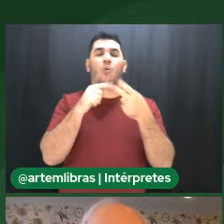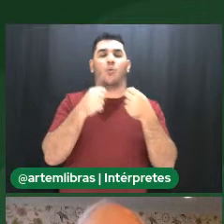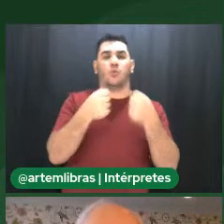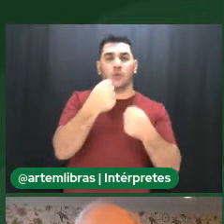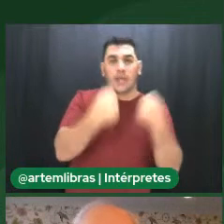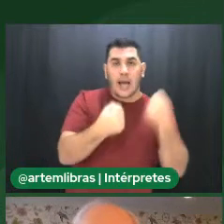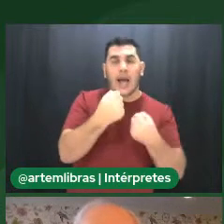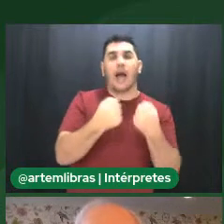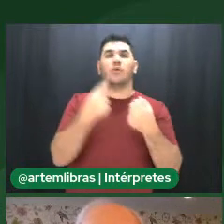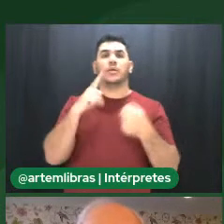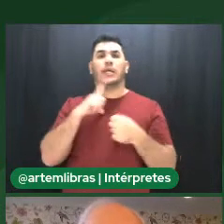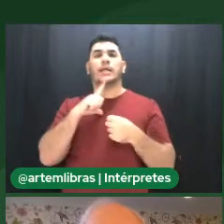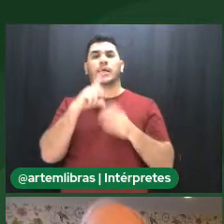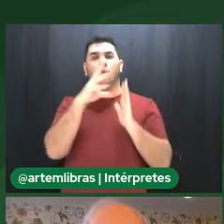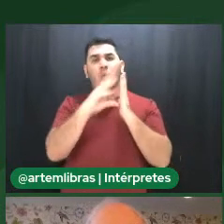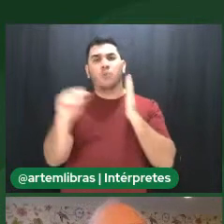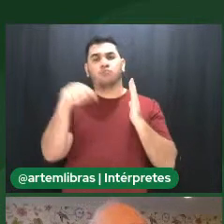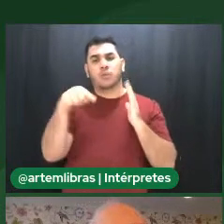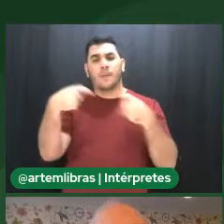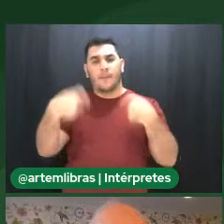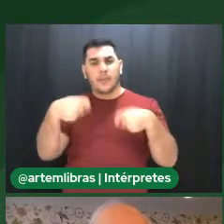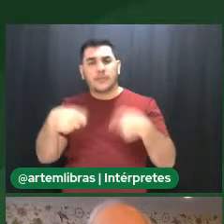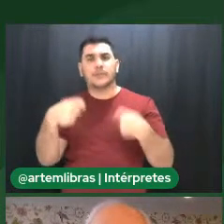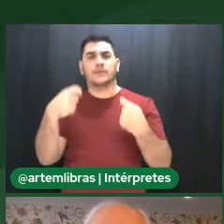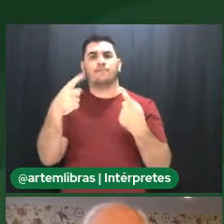about setting premiums for